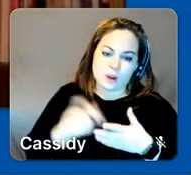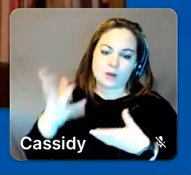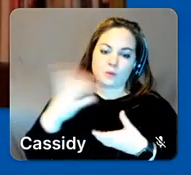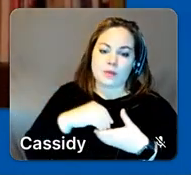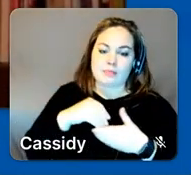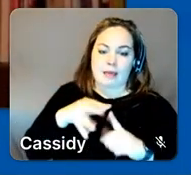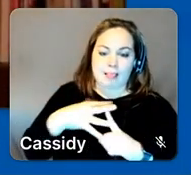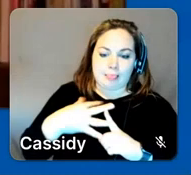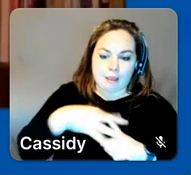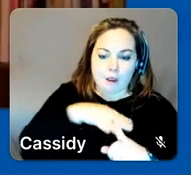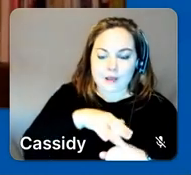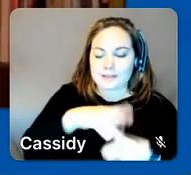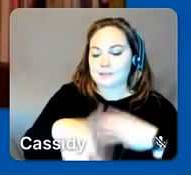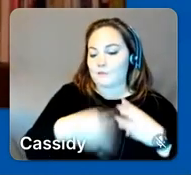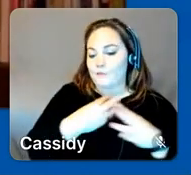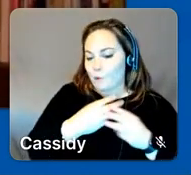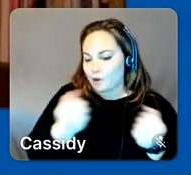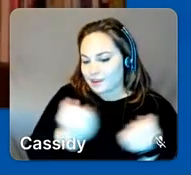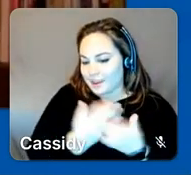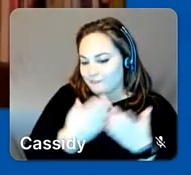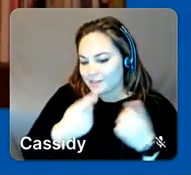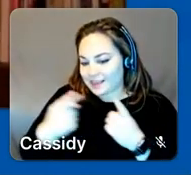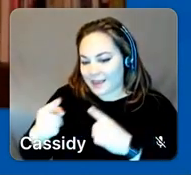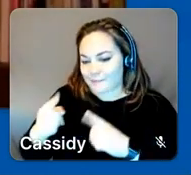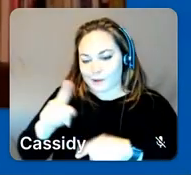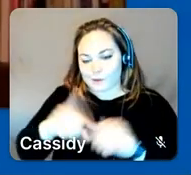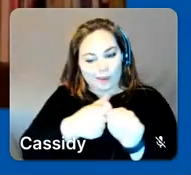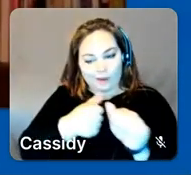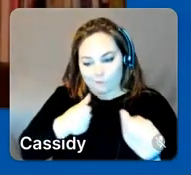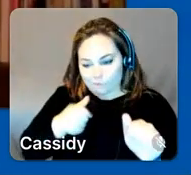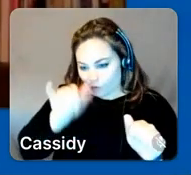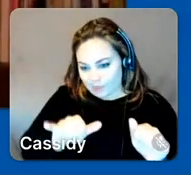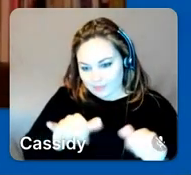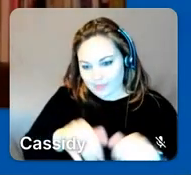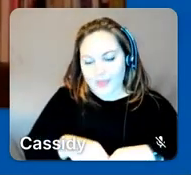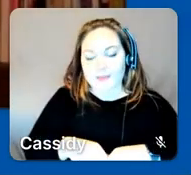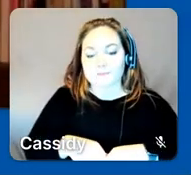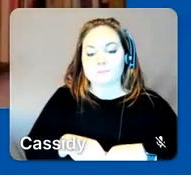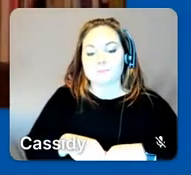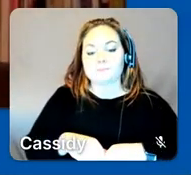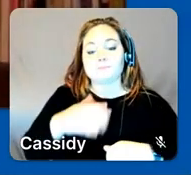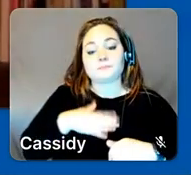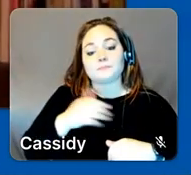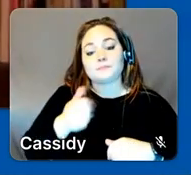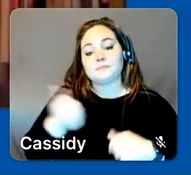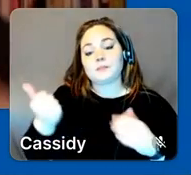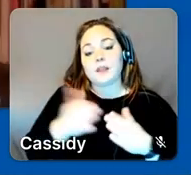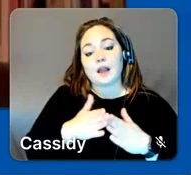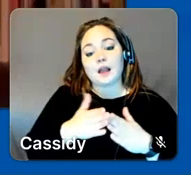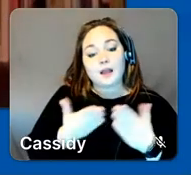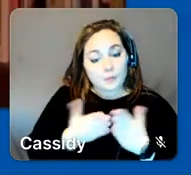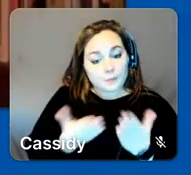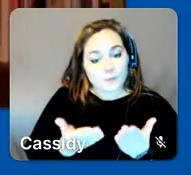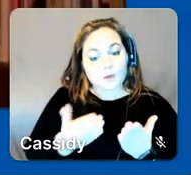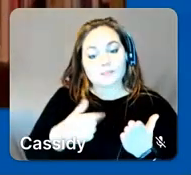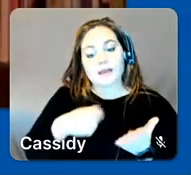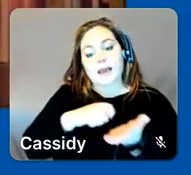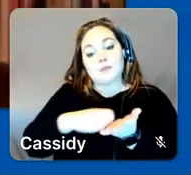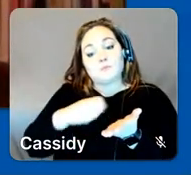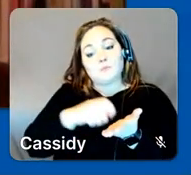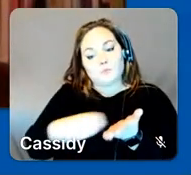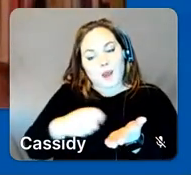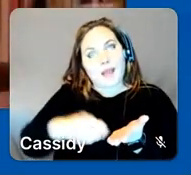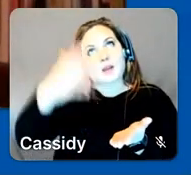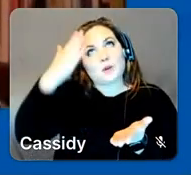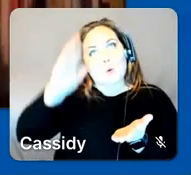the world and everything that's going on. There's no way to avoid that. You know, with my other novels like Robopocalypse, I'm writing a book knowing that